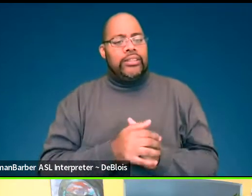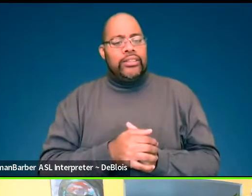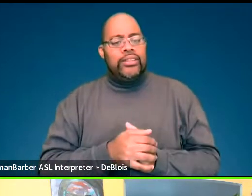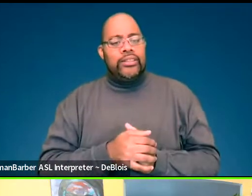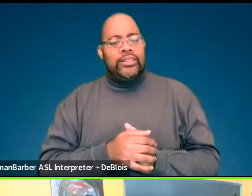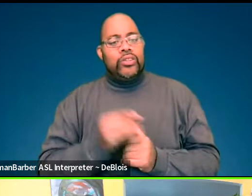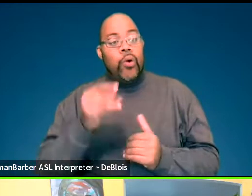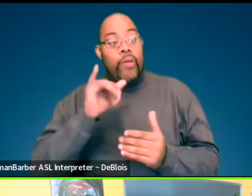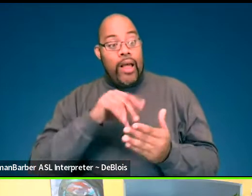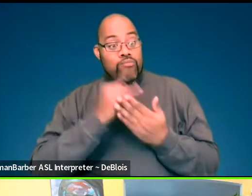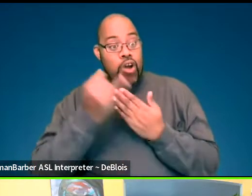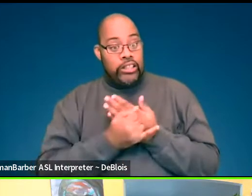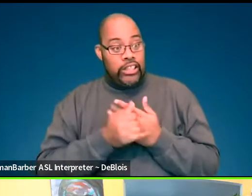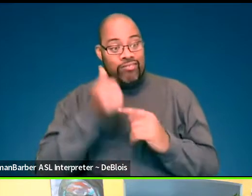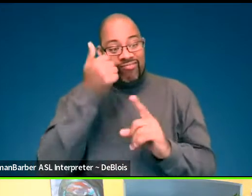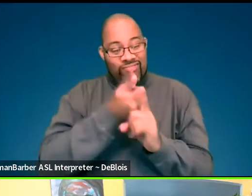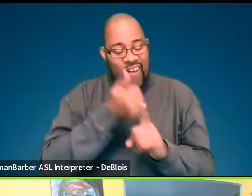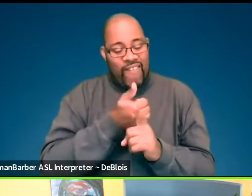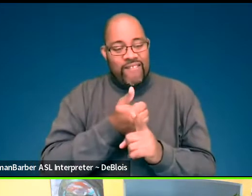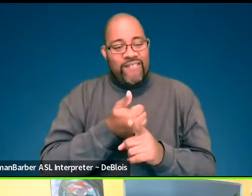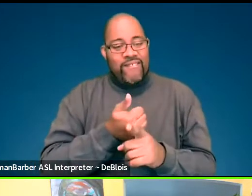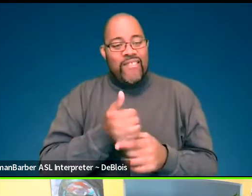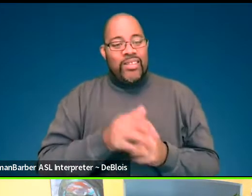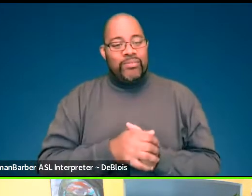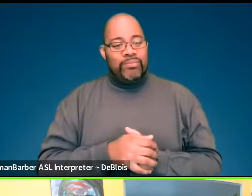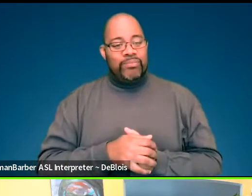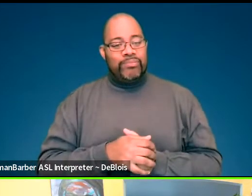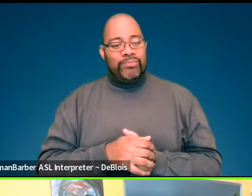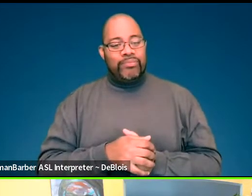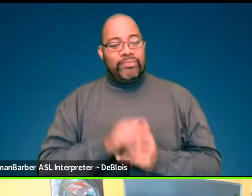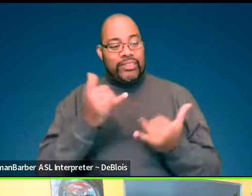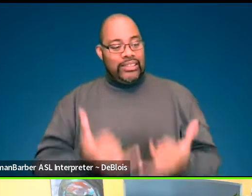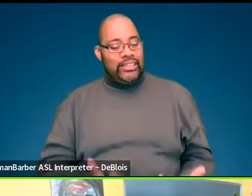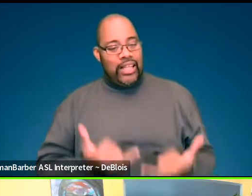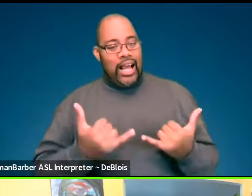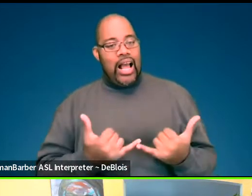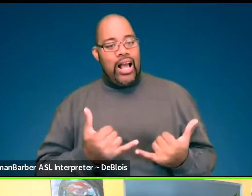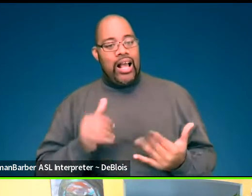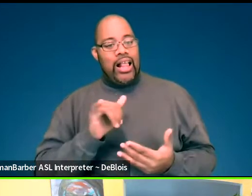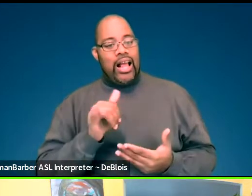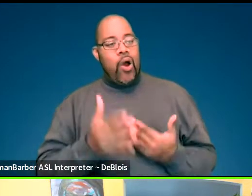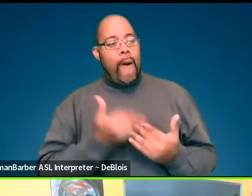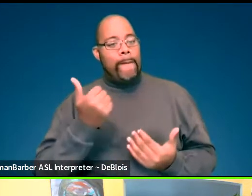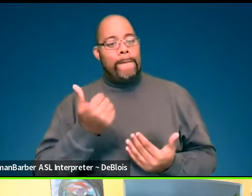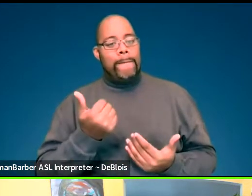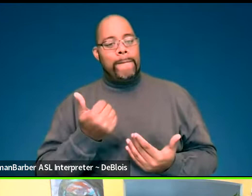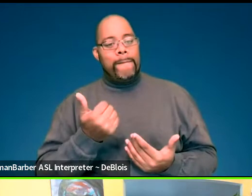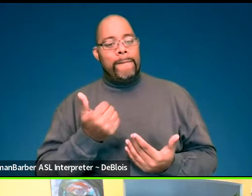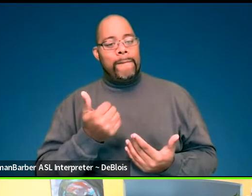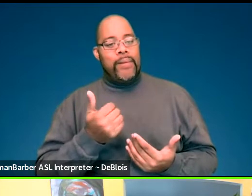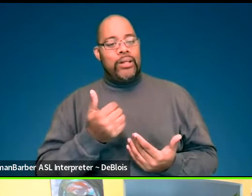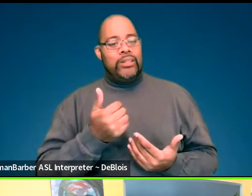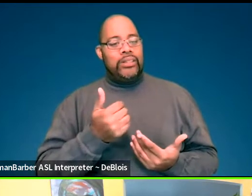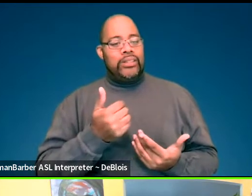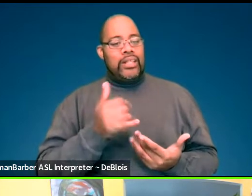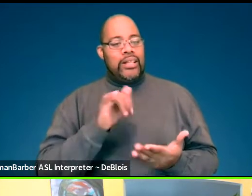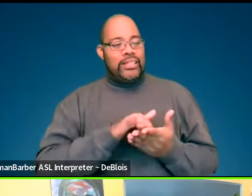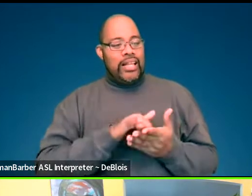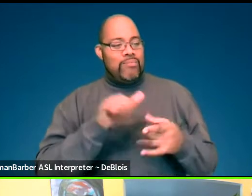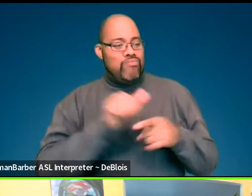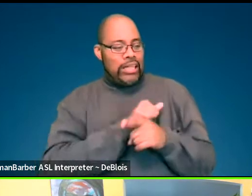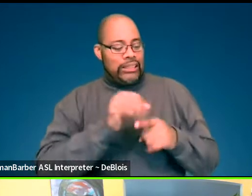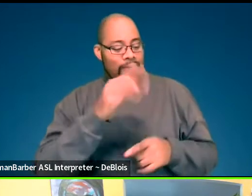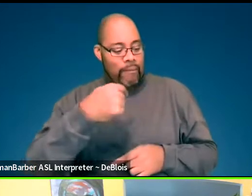the project itself, which has looked right now like an almost autoethnographic sort of practice of